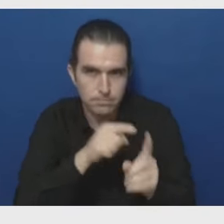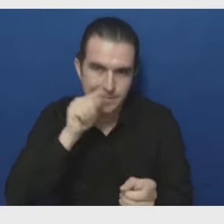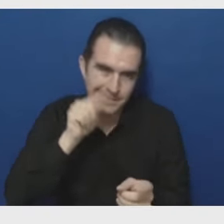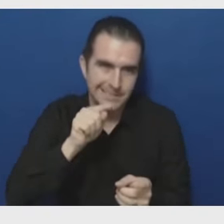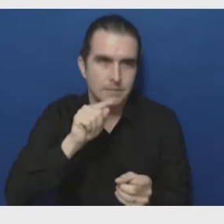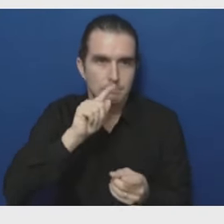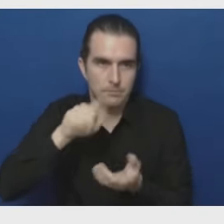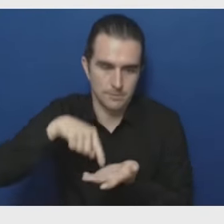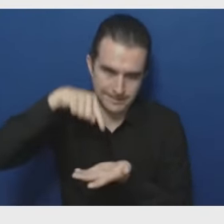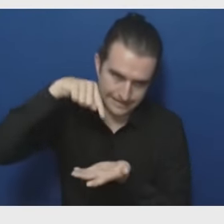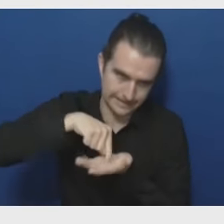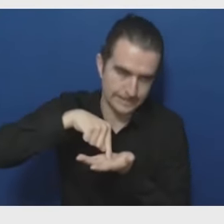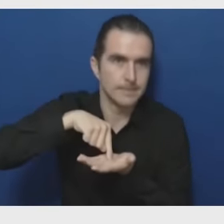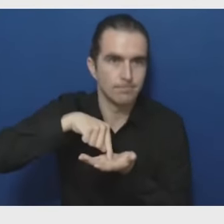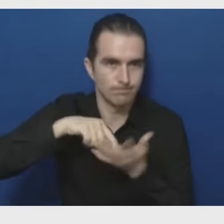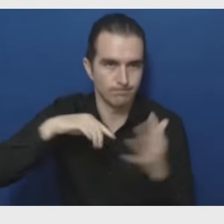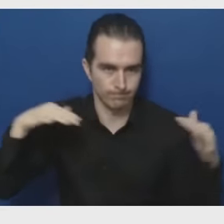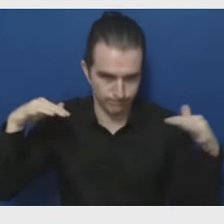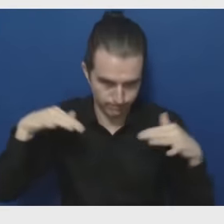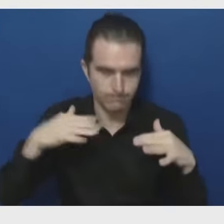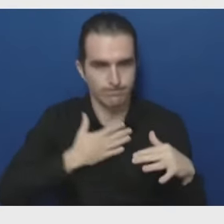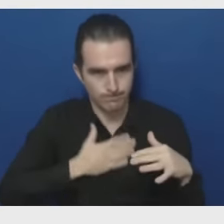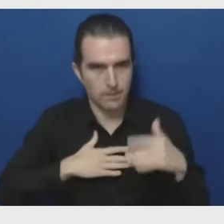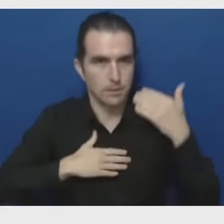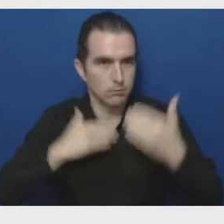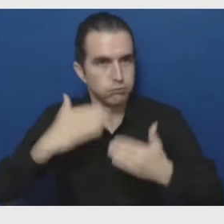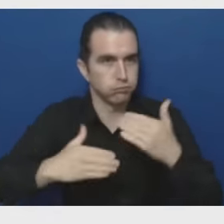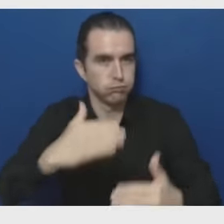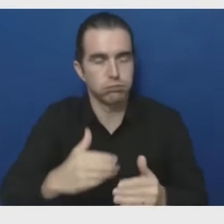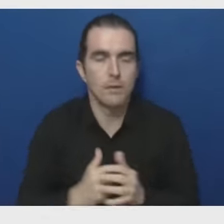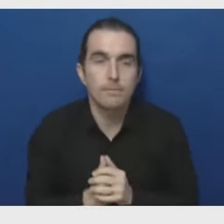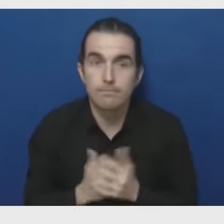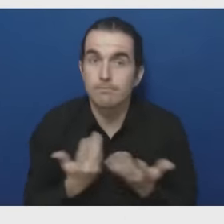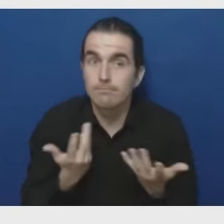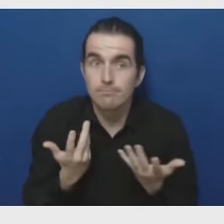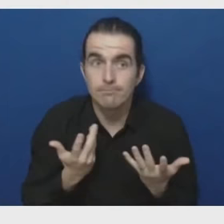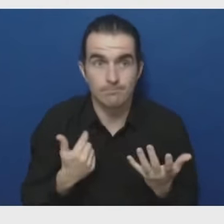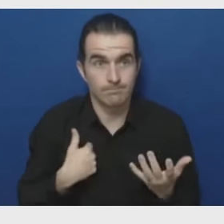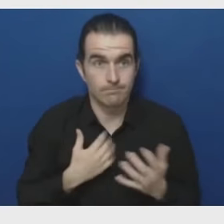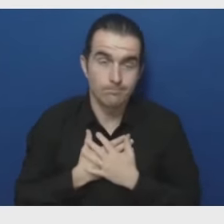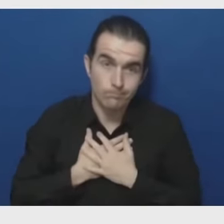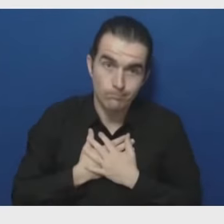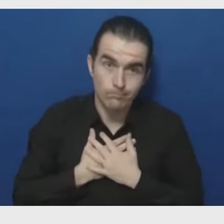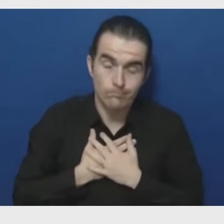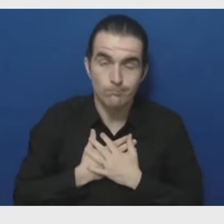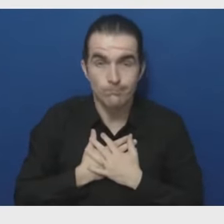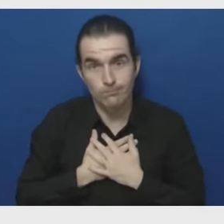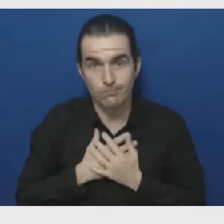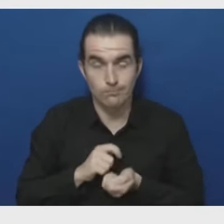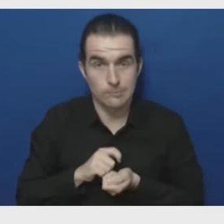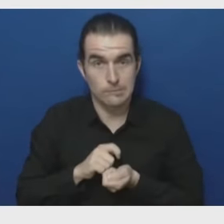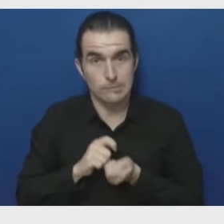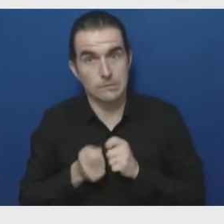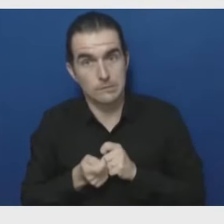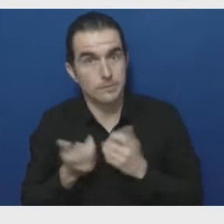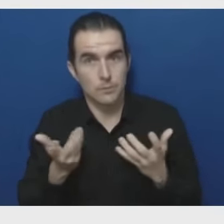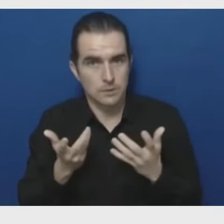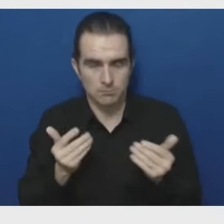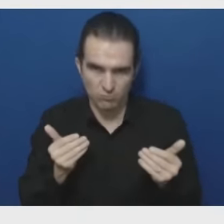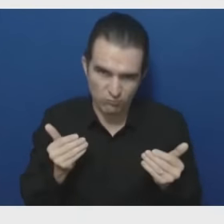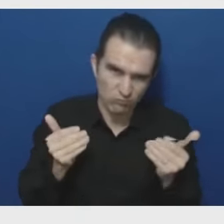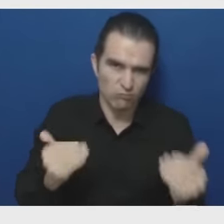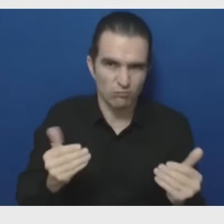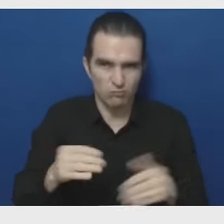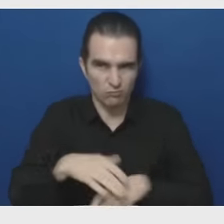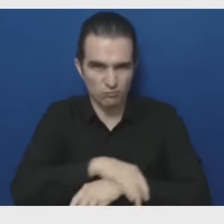been mentioned, 80% goes to mitigation, 20% goes to adaptation. And just to rub the salt to the wound, because this is so interesting,